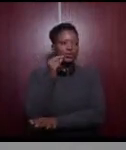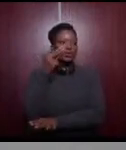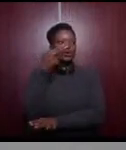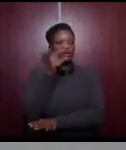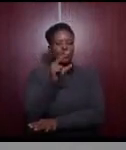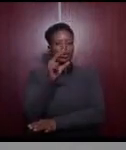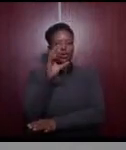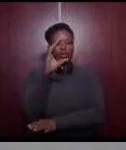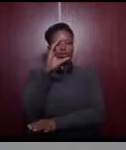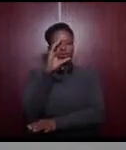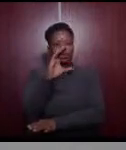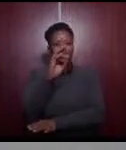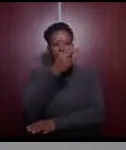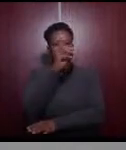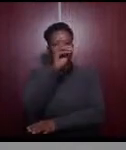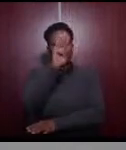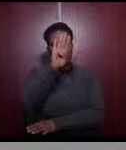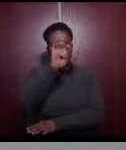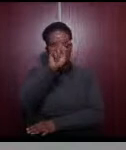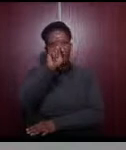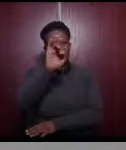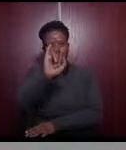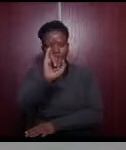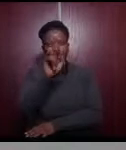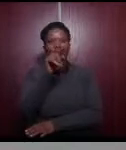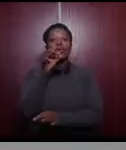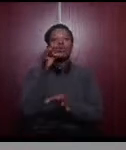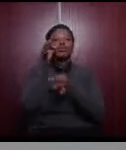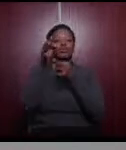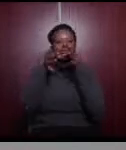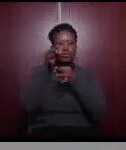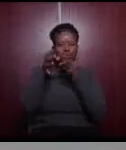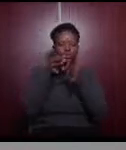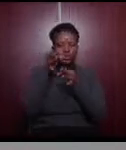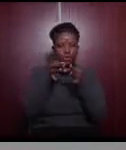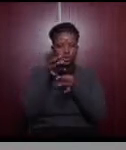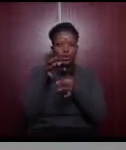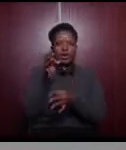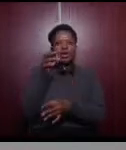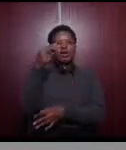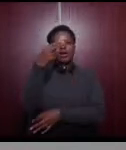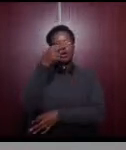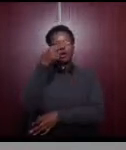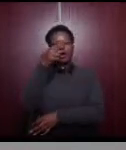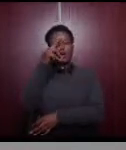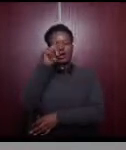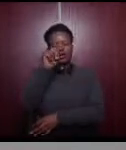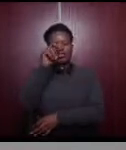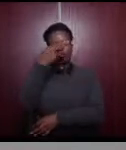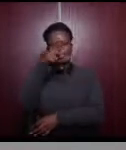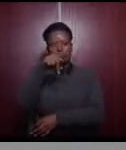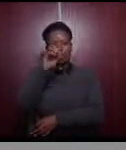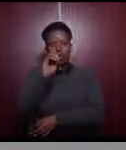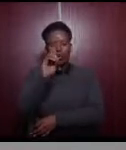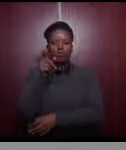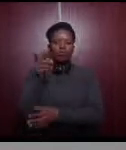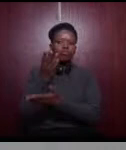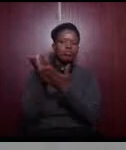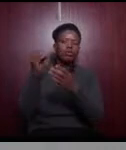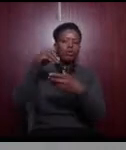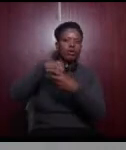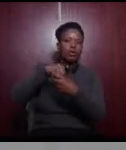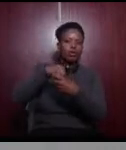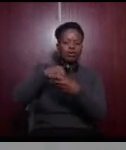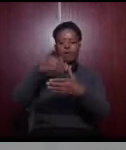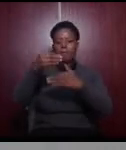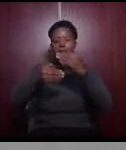ke gore you mentioned NPOs as playing a critical role in the whole